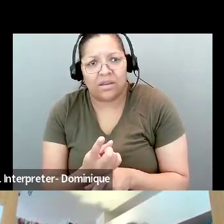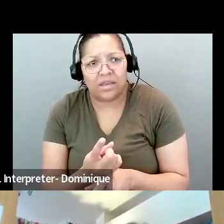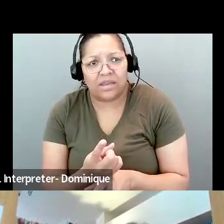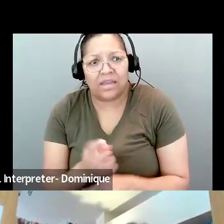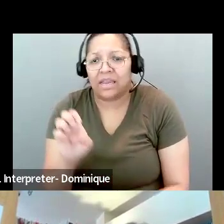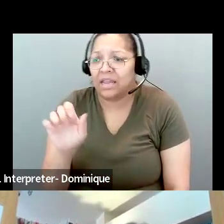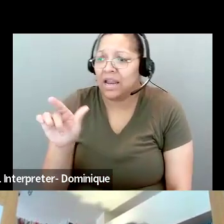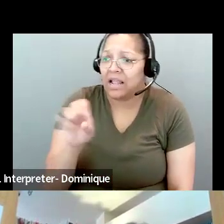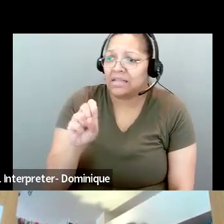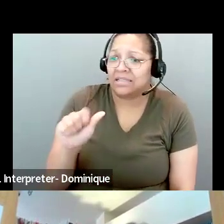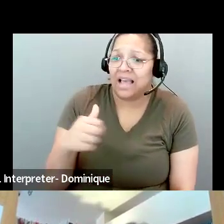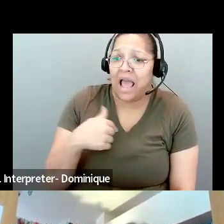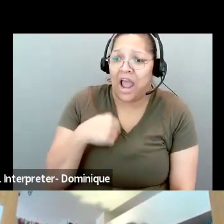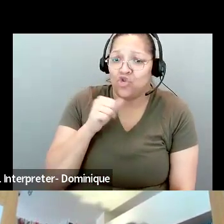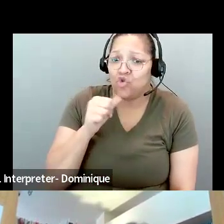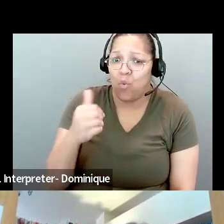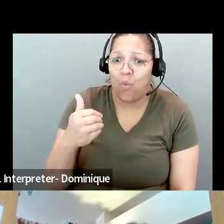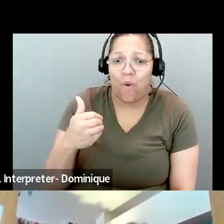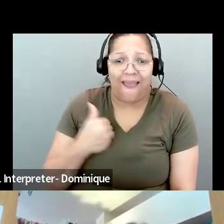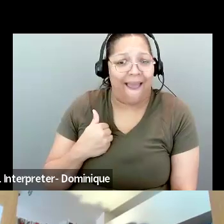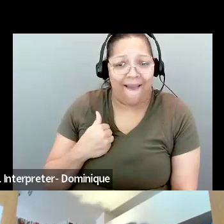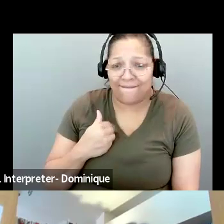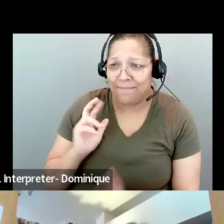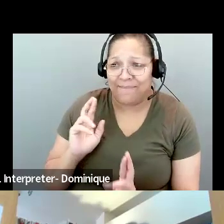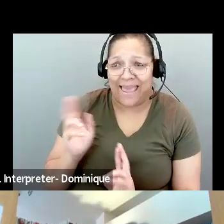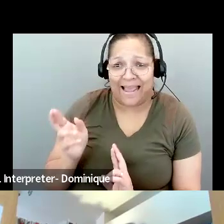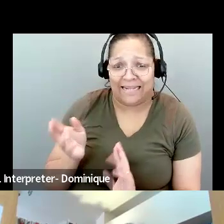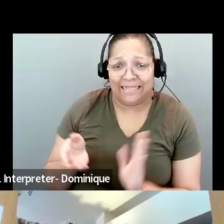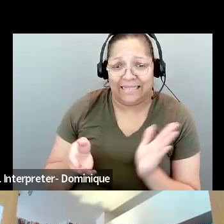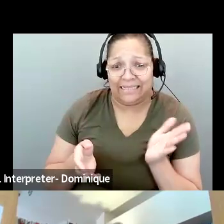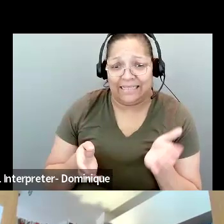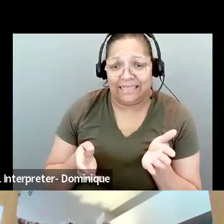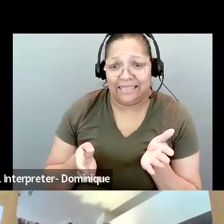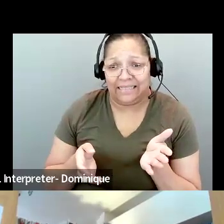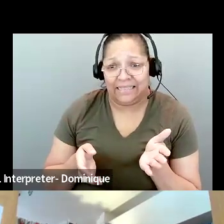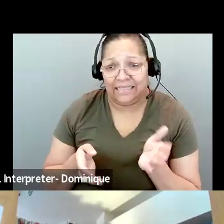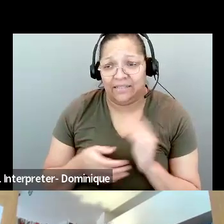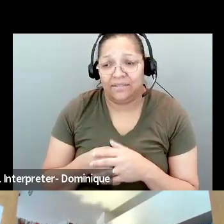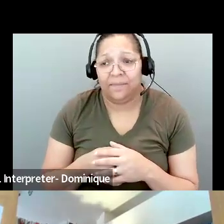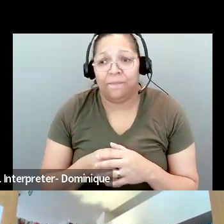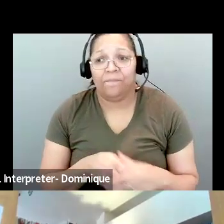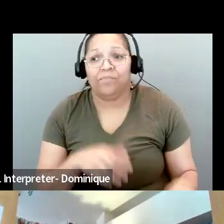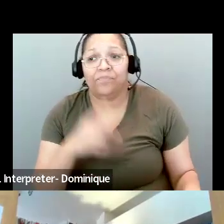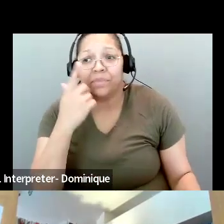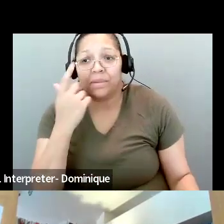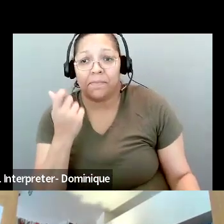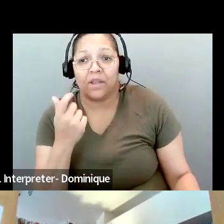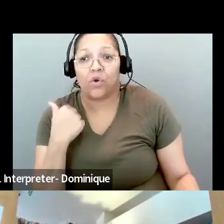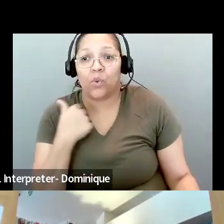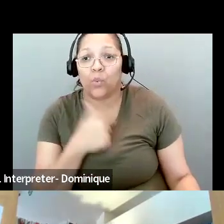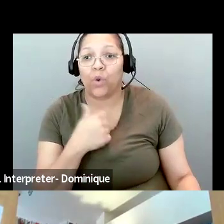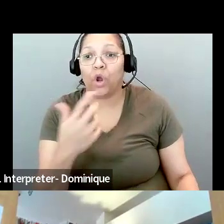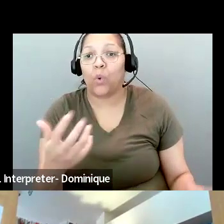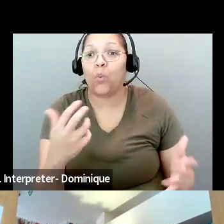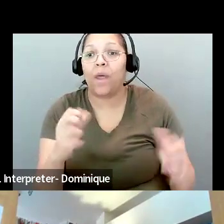I don't have them handy. And then, because we do want to be